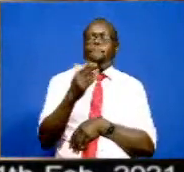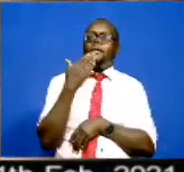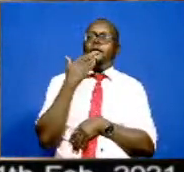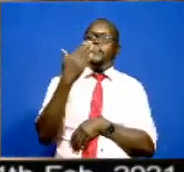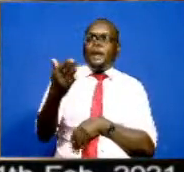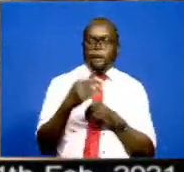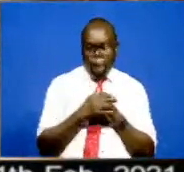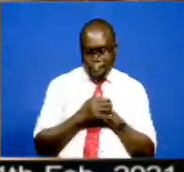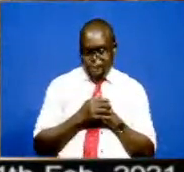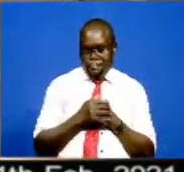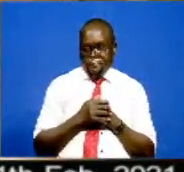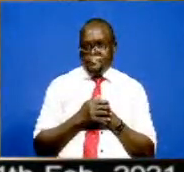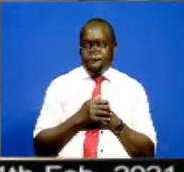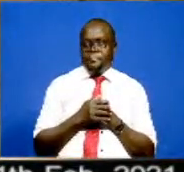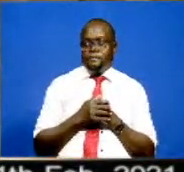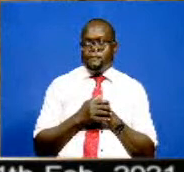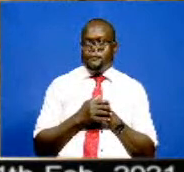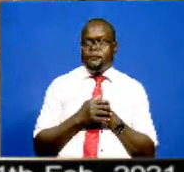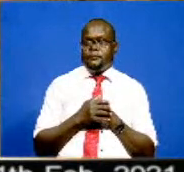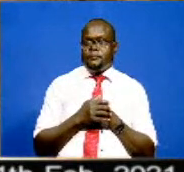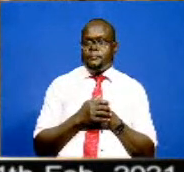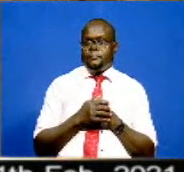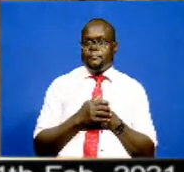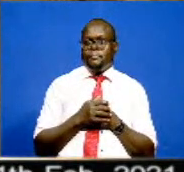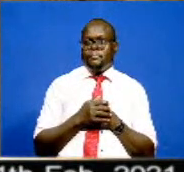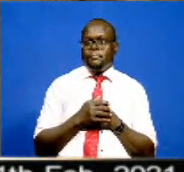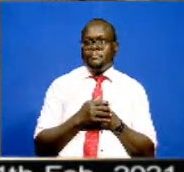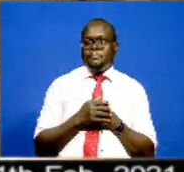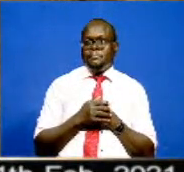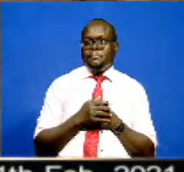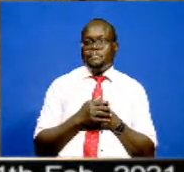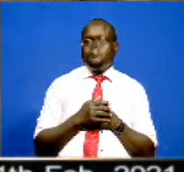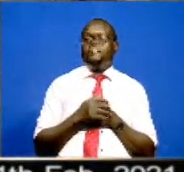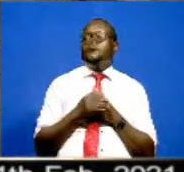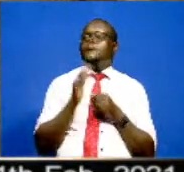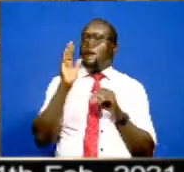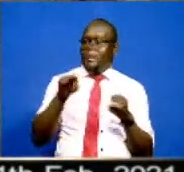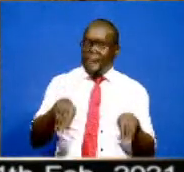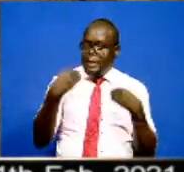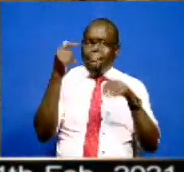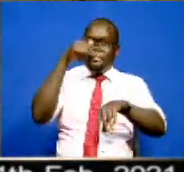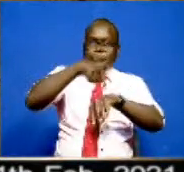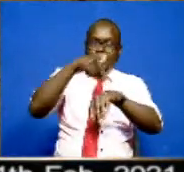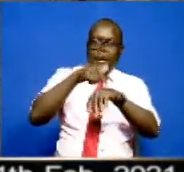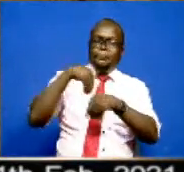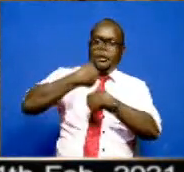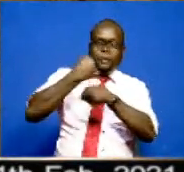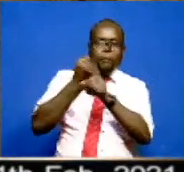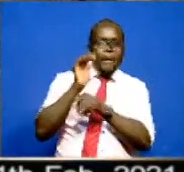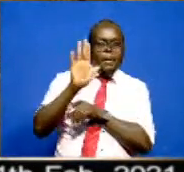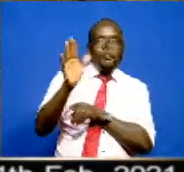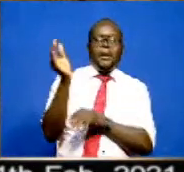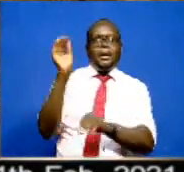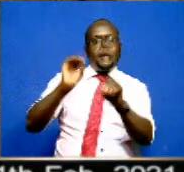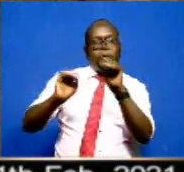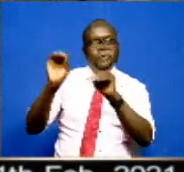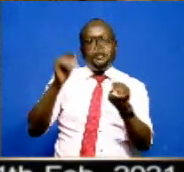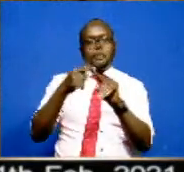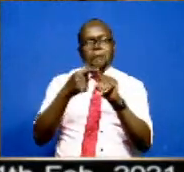But honourable members, even as I will allow you to make your contributions, but